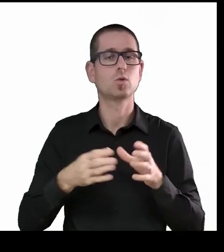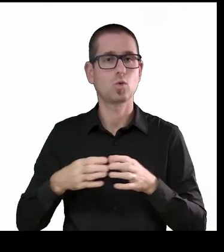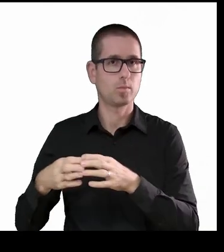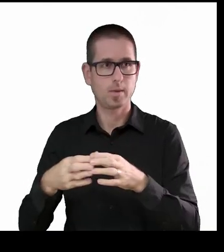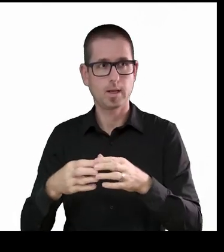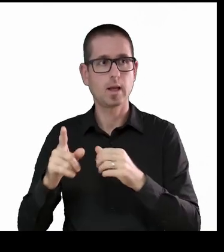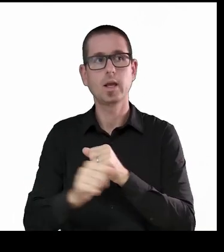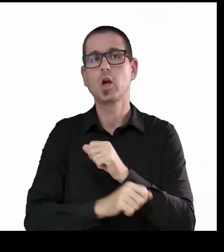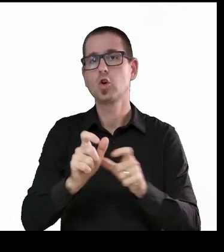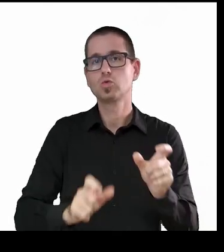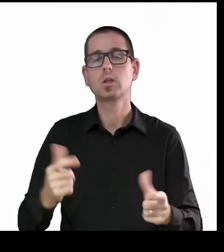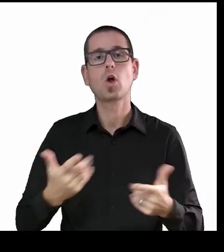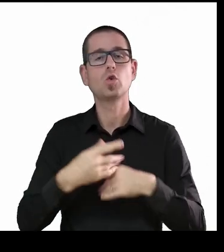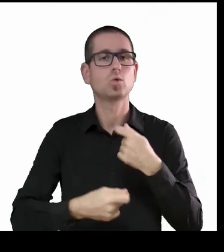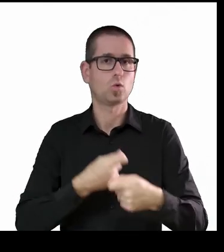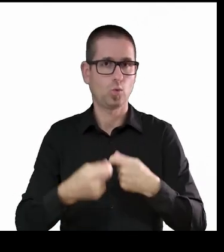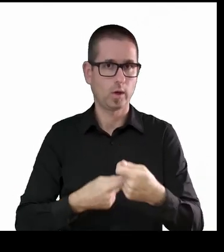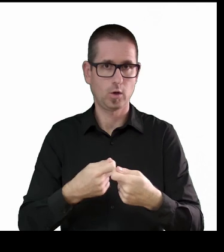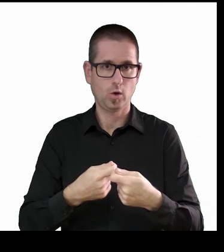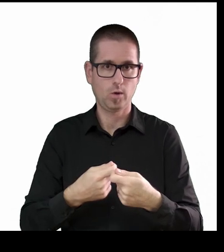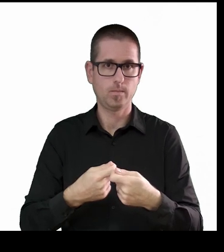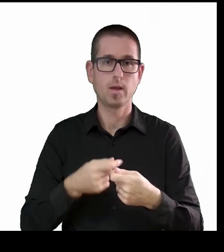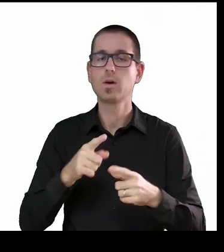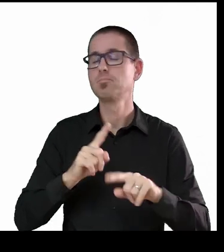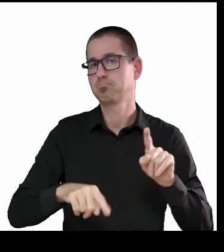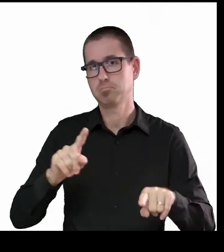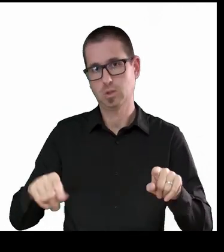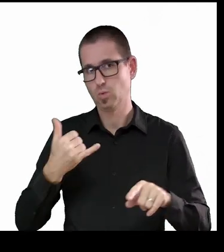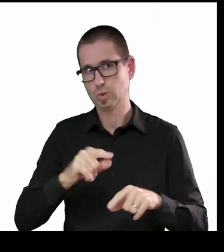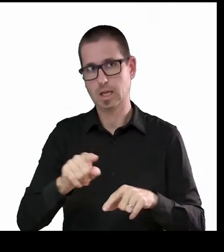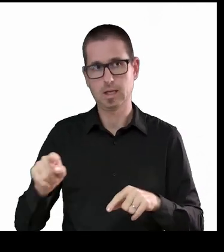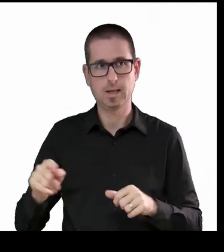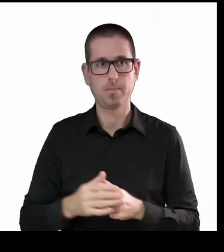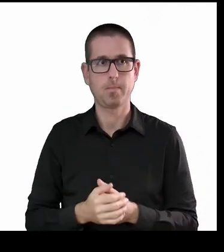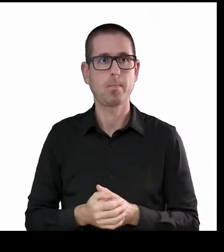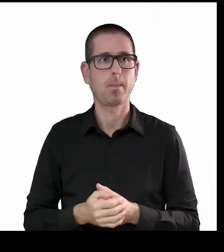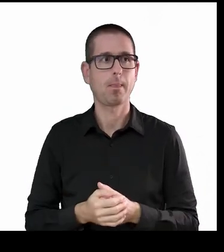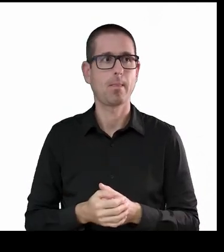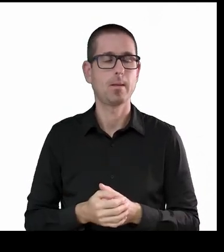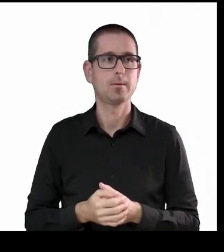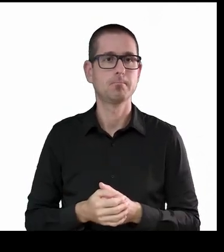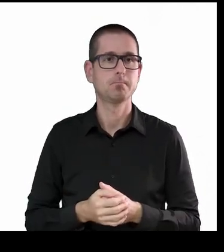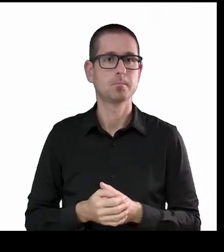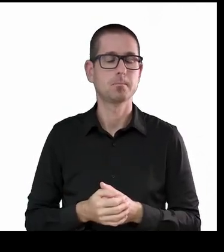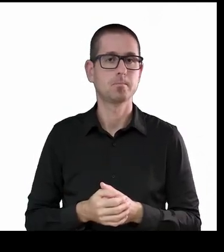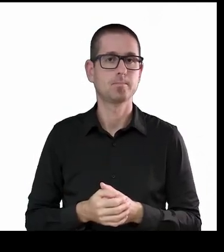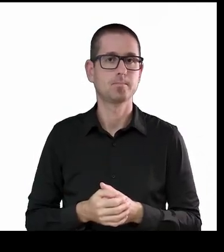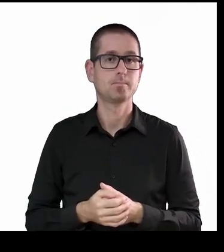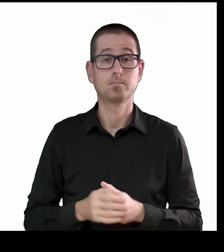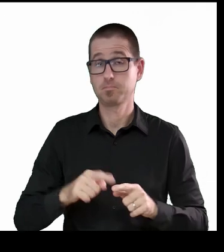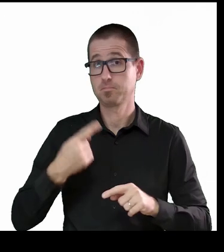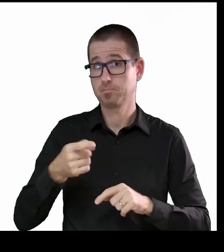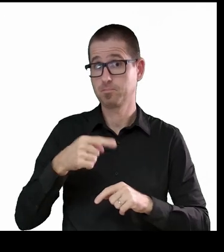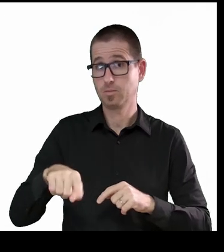can collaborate by valuing the diversity of each one. So, after you